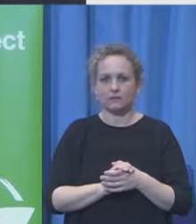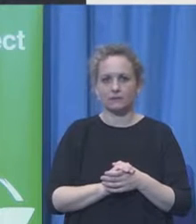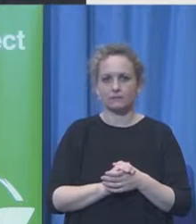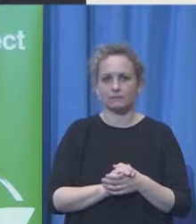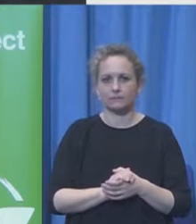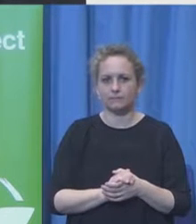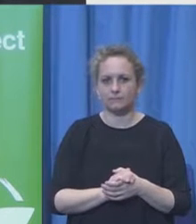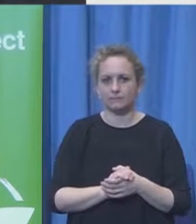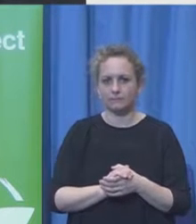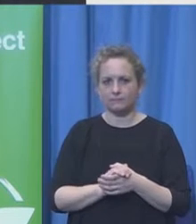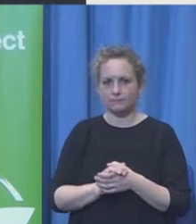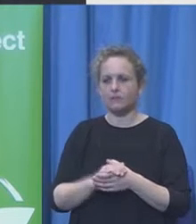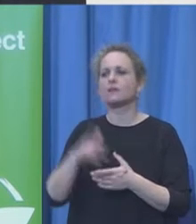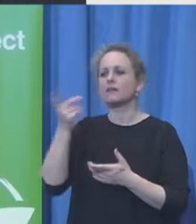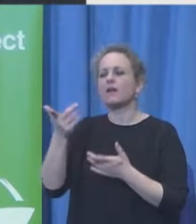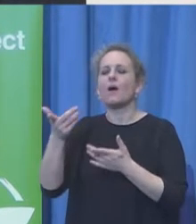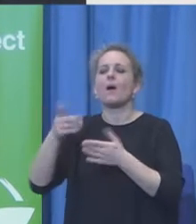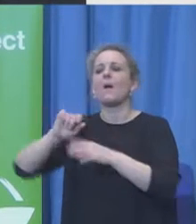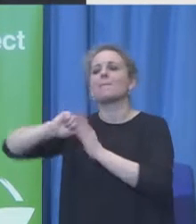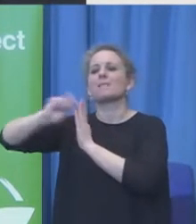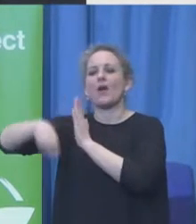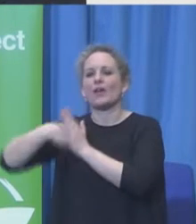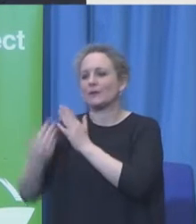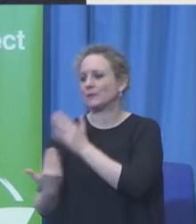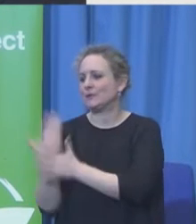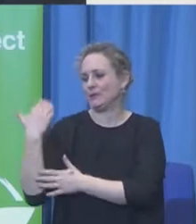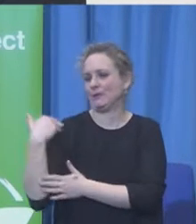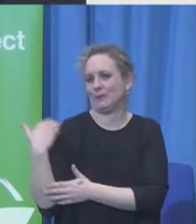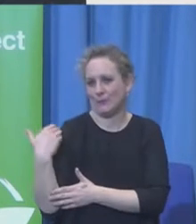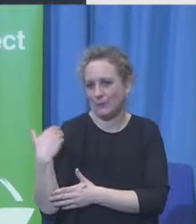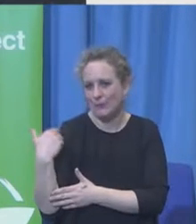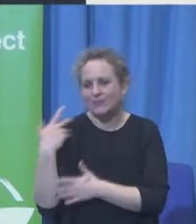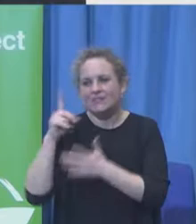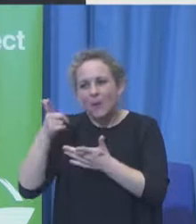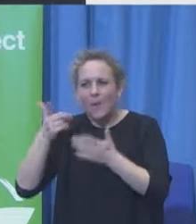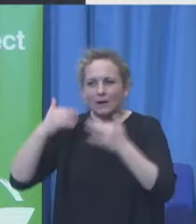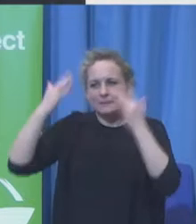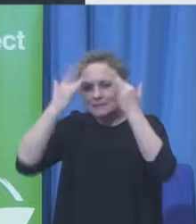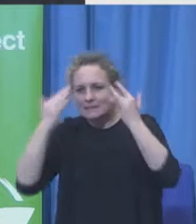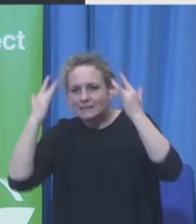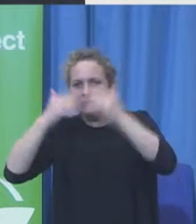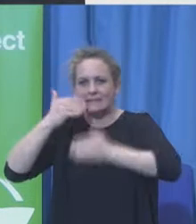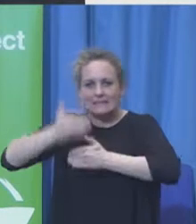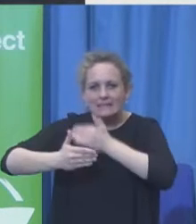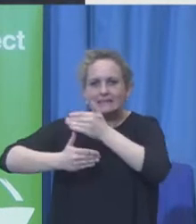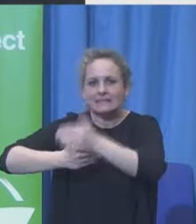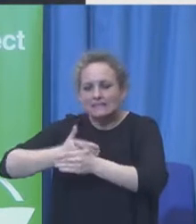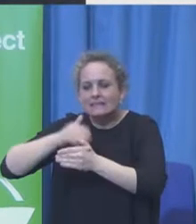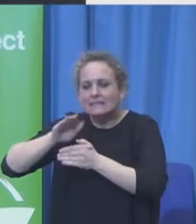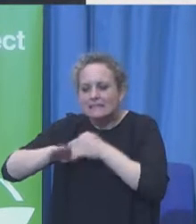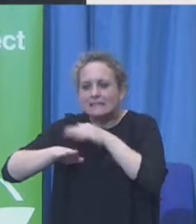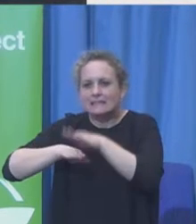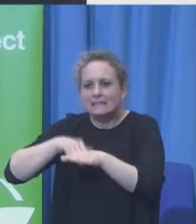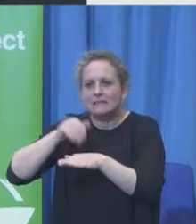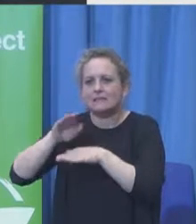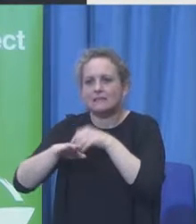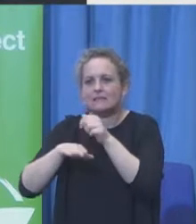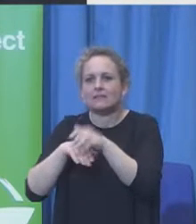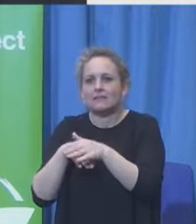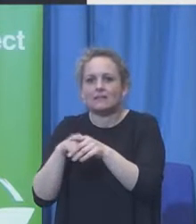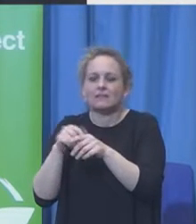out there with various organisations and NGOs and various state agencies in a focused, collaborative